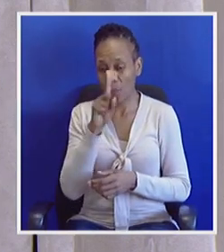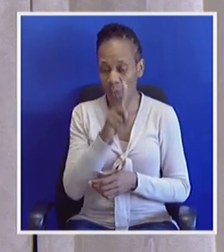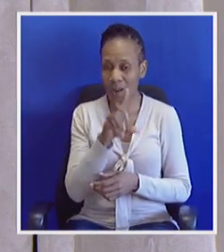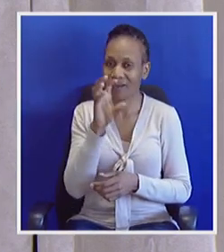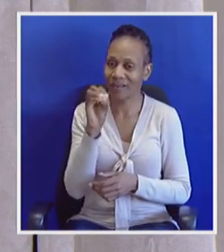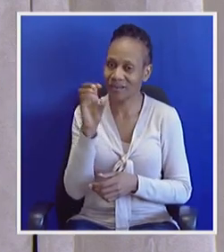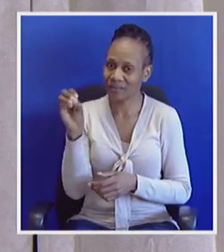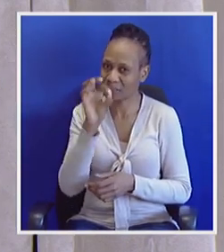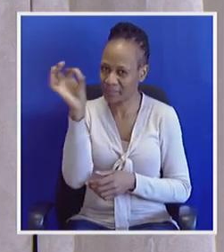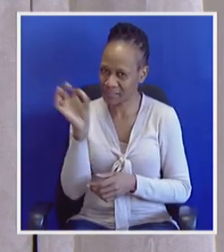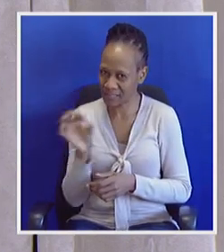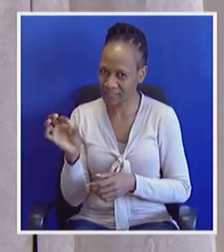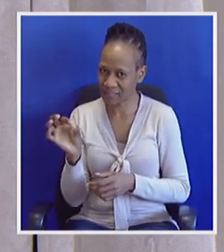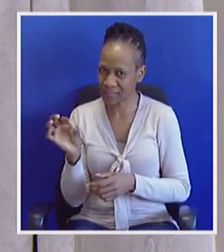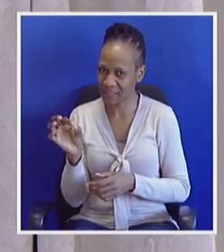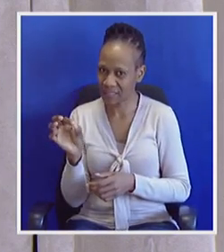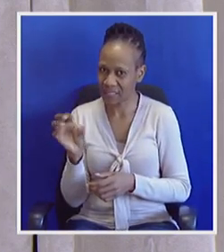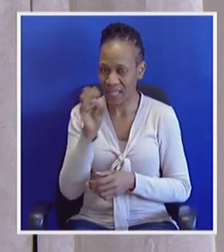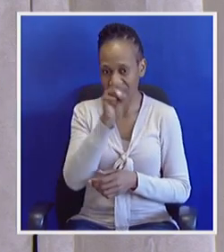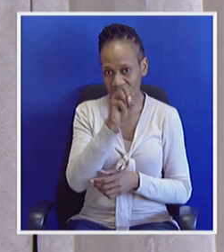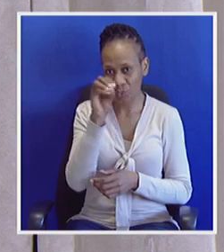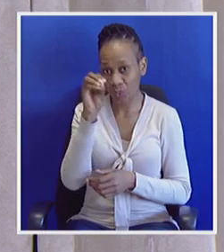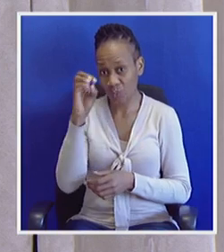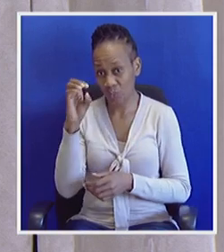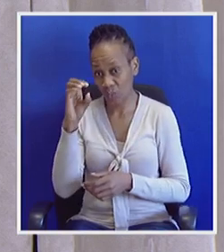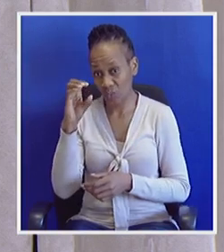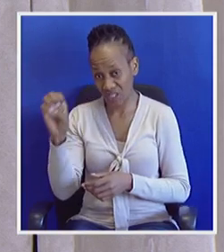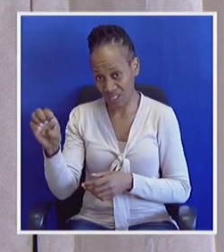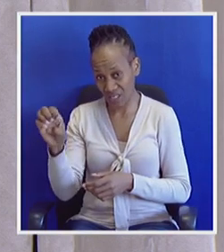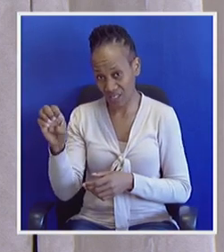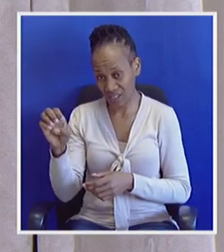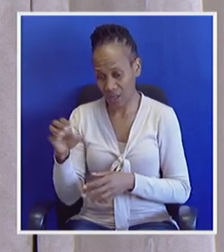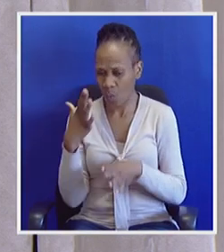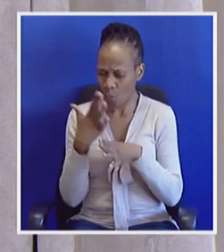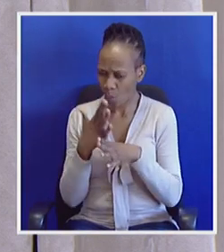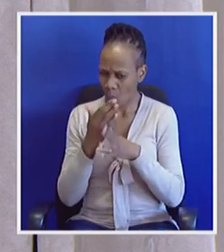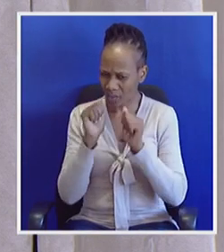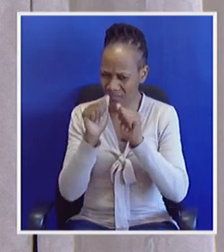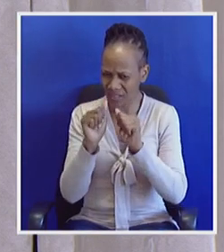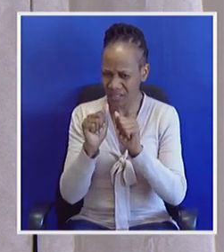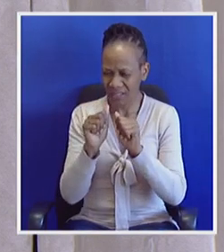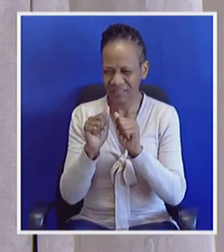owned state company, and it's operating in a very difficult market.